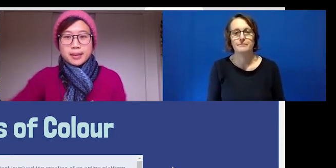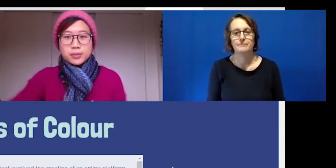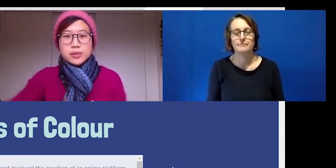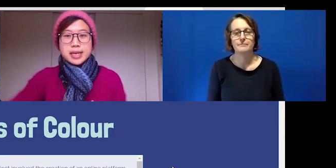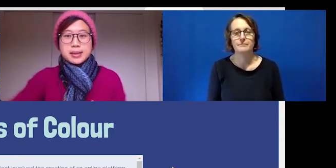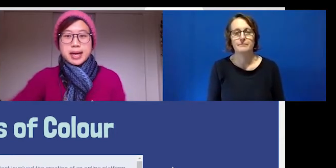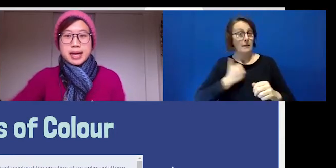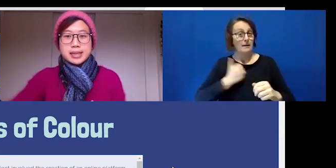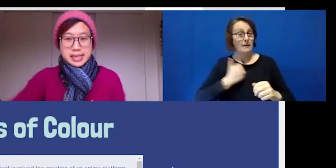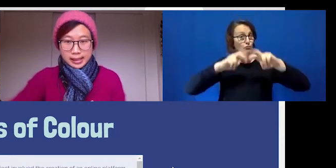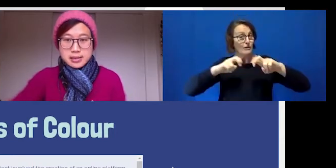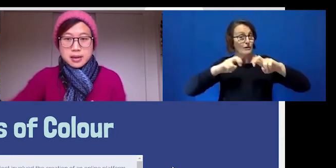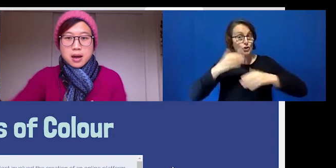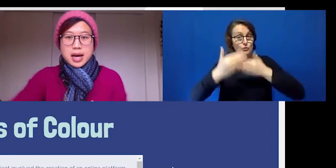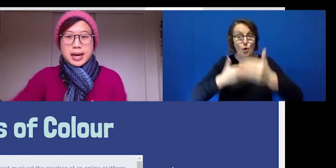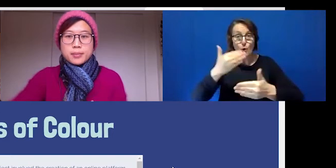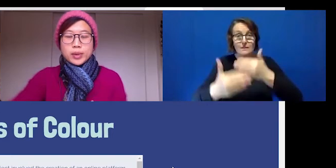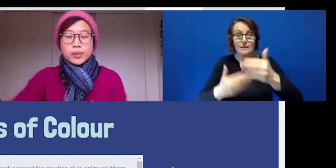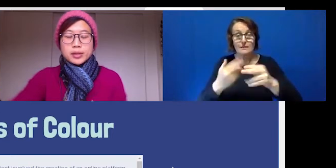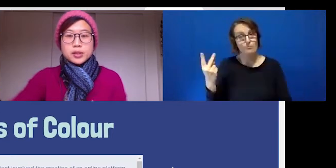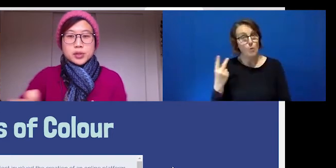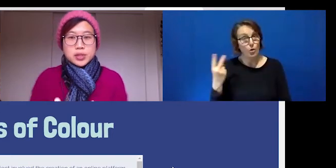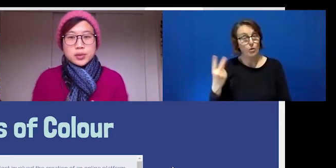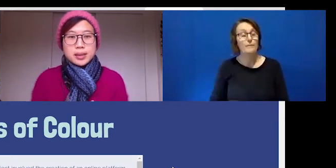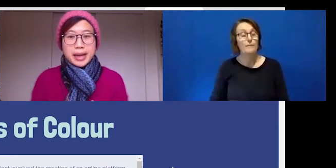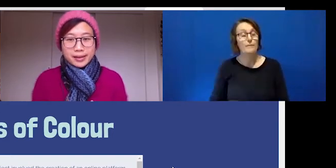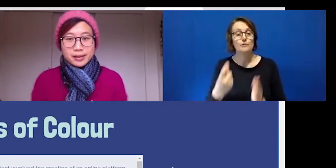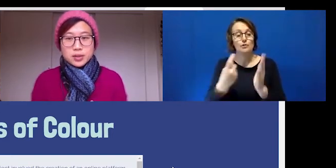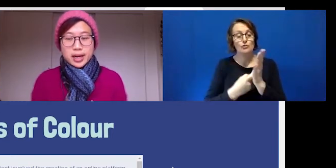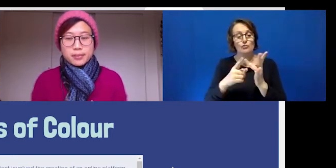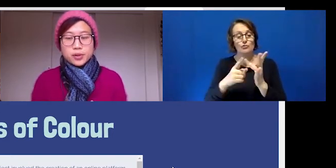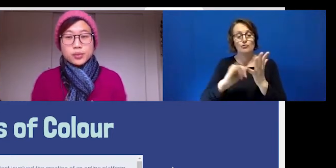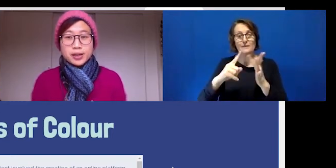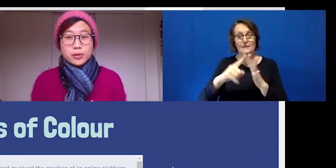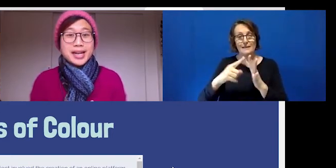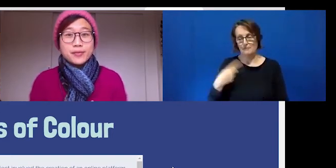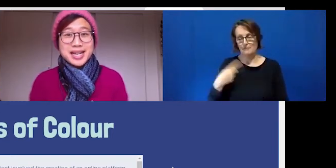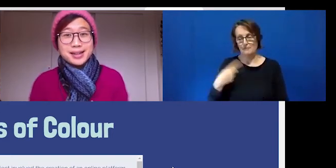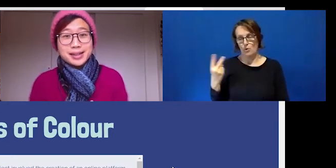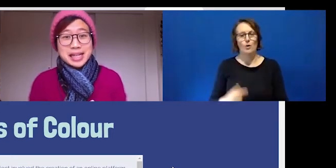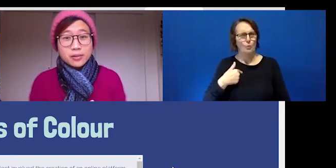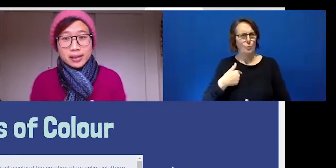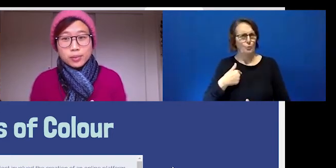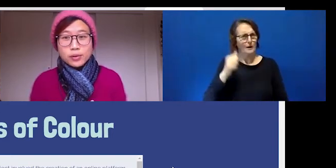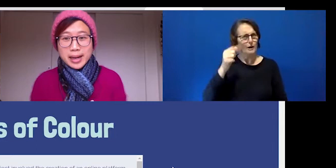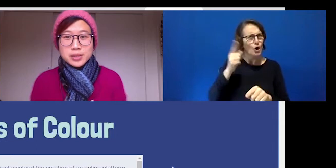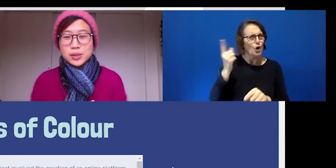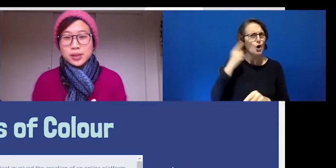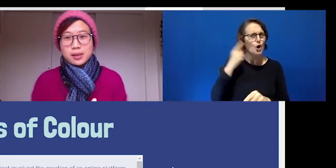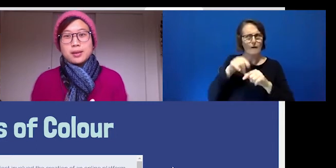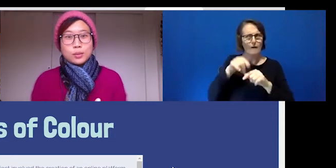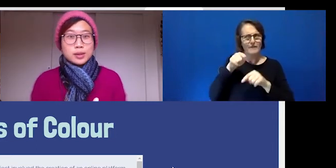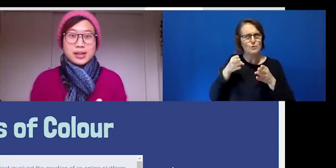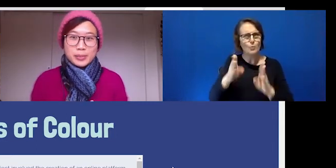we, Rosie and I did, we were introduced to the method through a creative tech accelerator program.